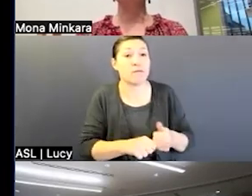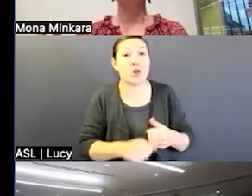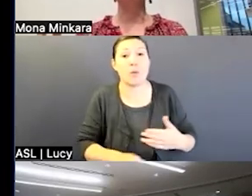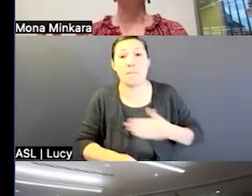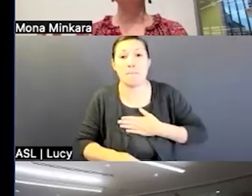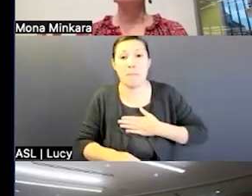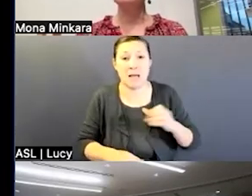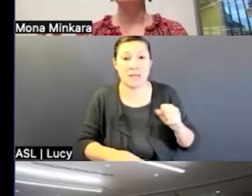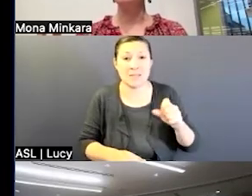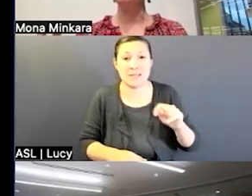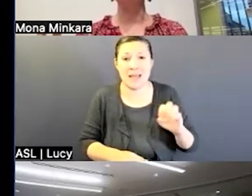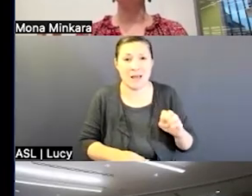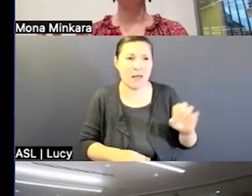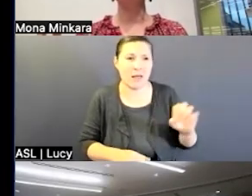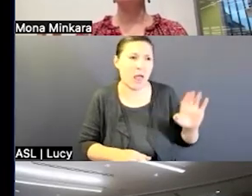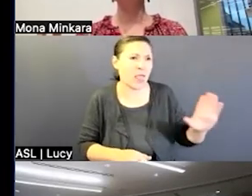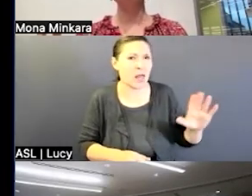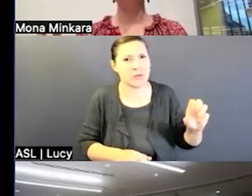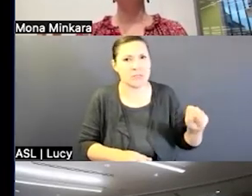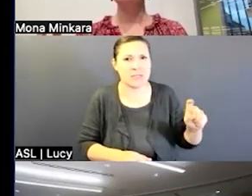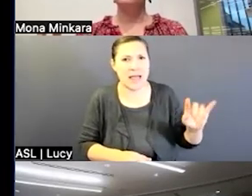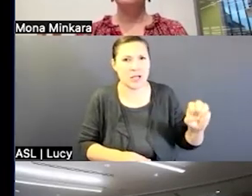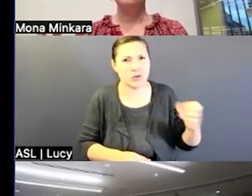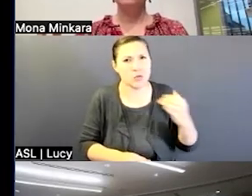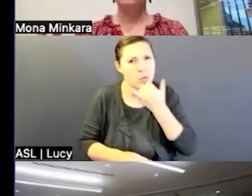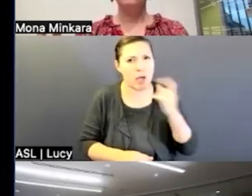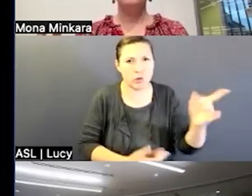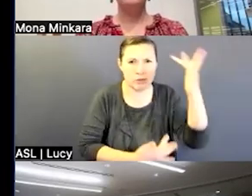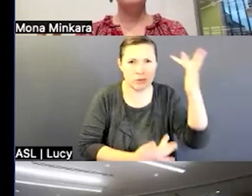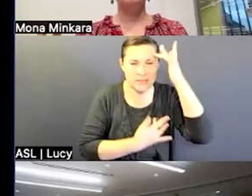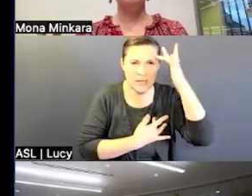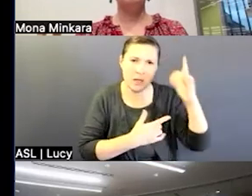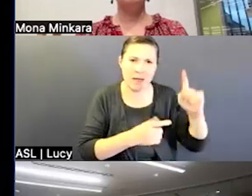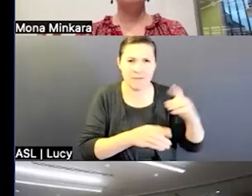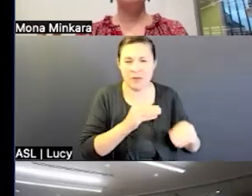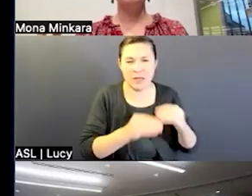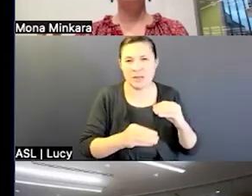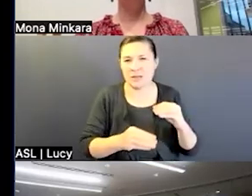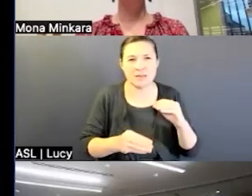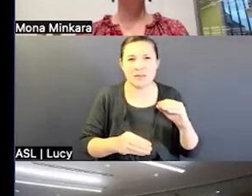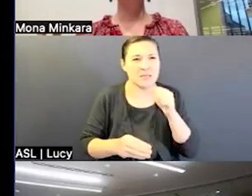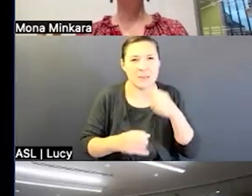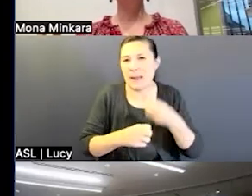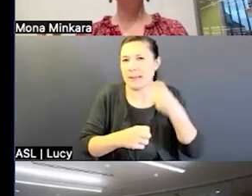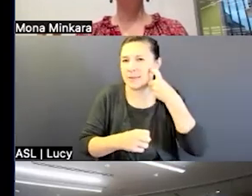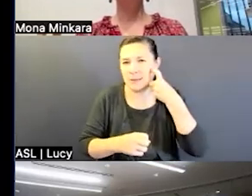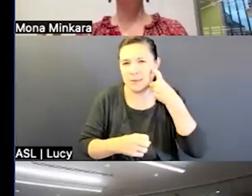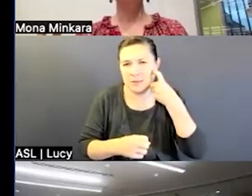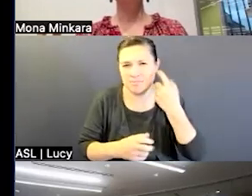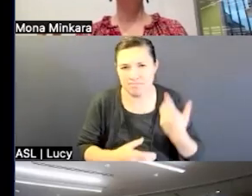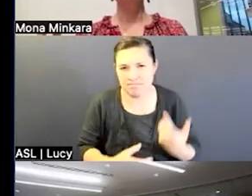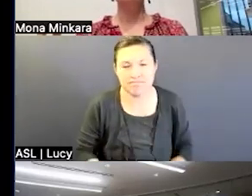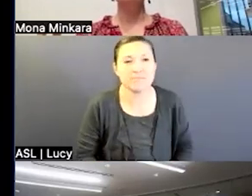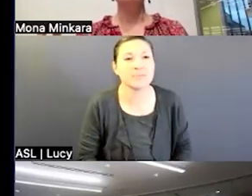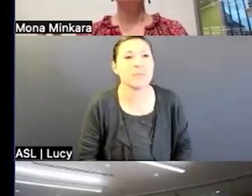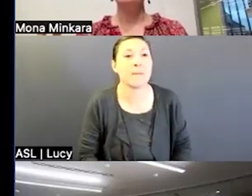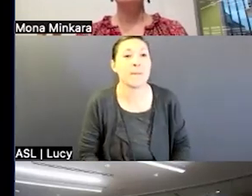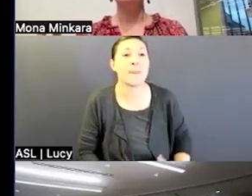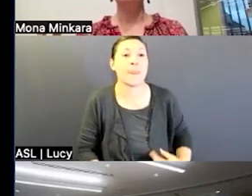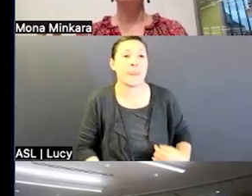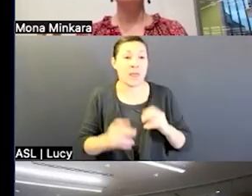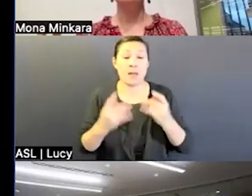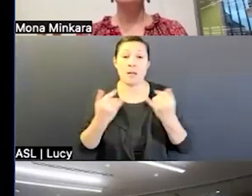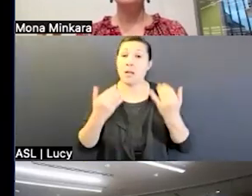wrong and sick, and we need to fix it. Okay. So here's just looking at some